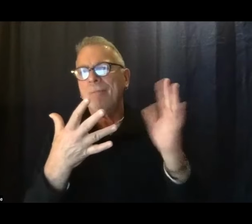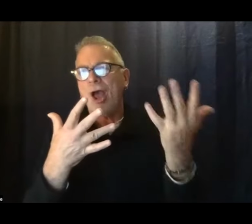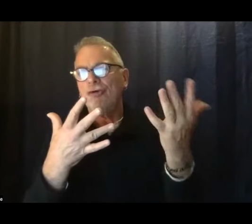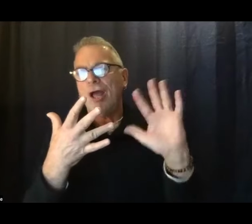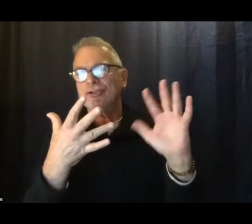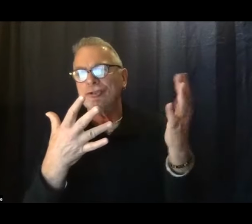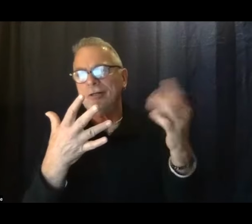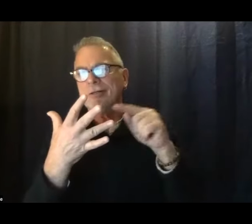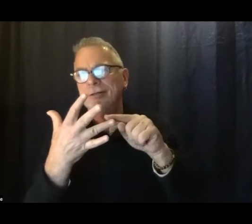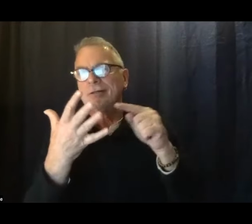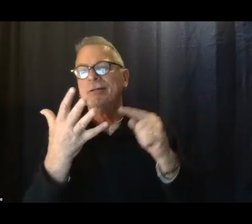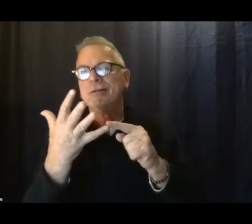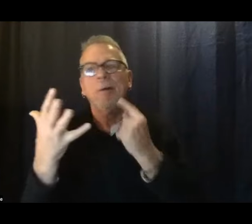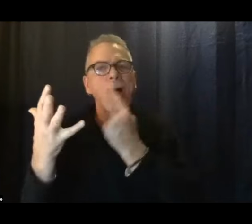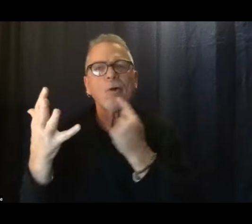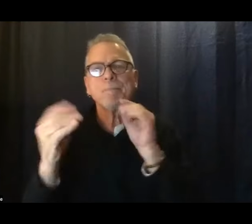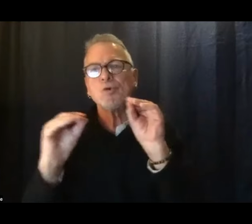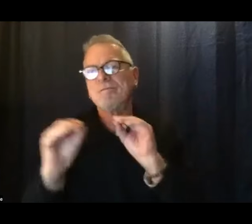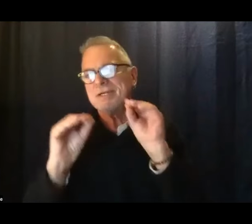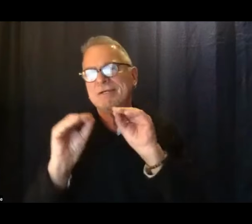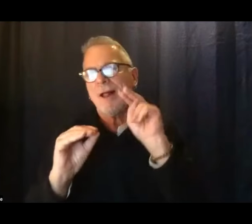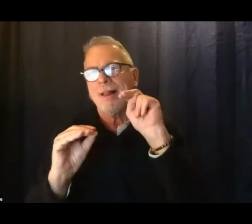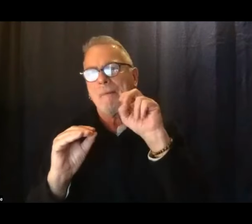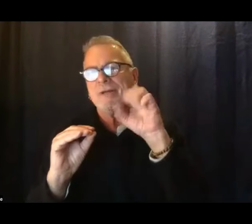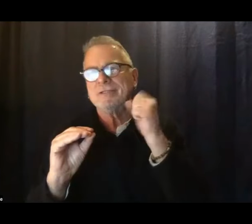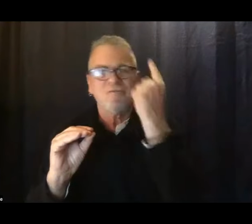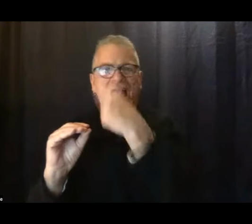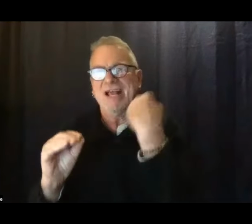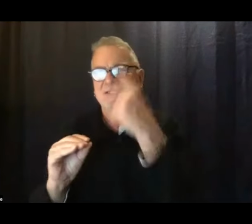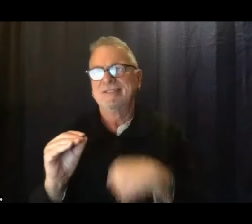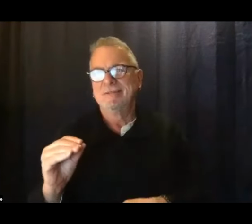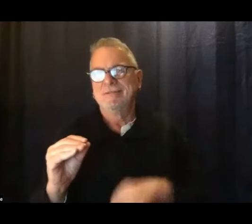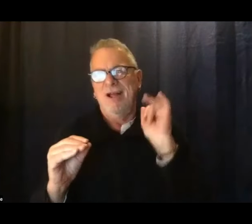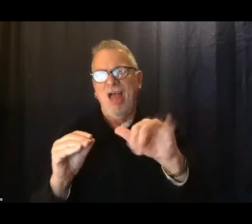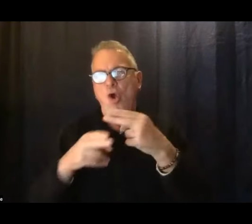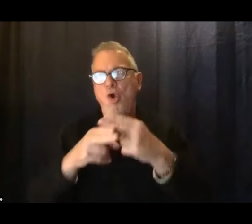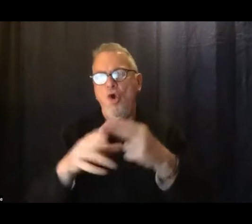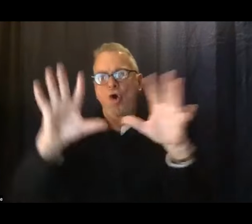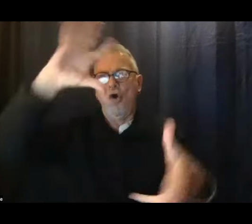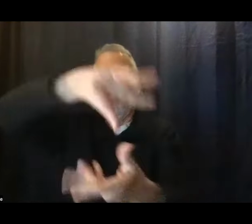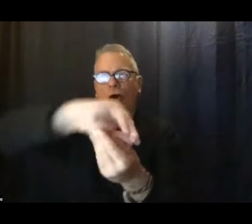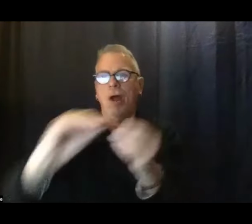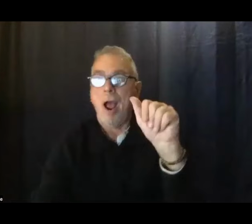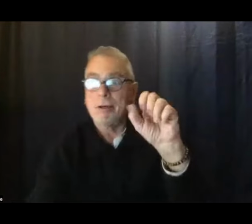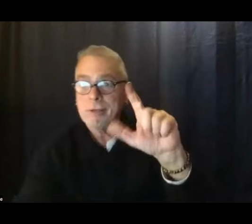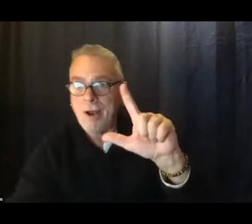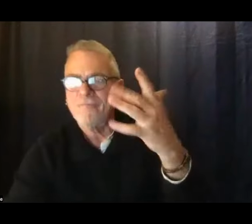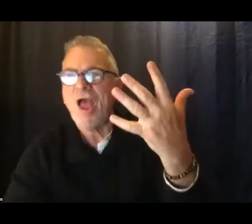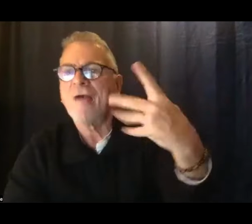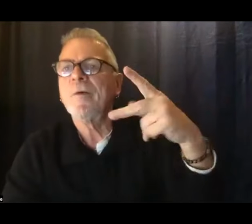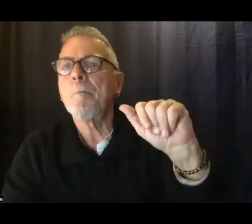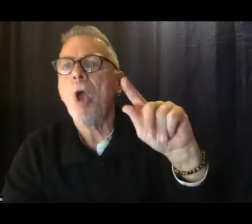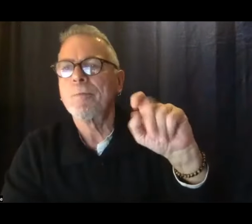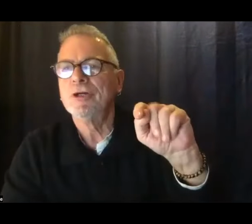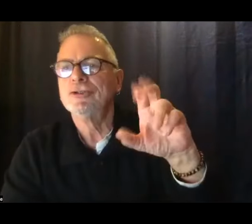location, palm orientation, and the mouth morphemes, mouth movements, non-manual signs.